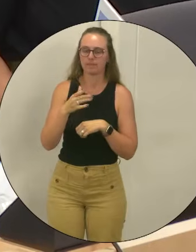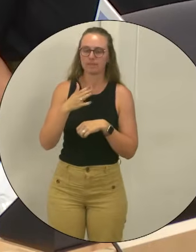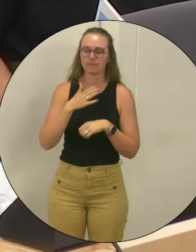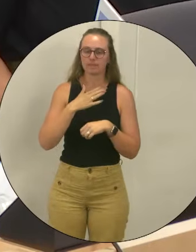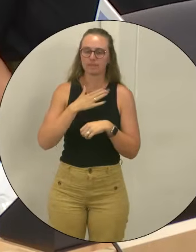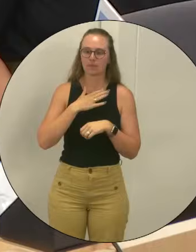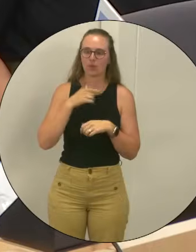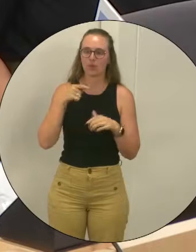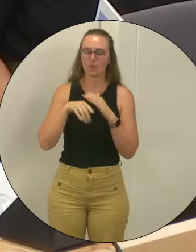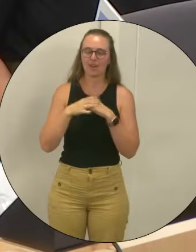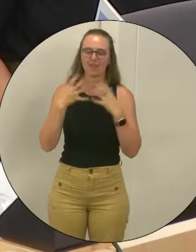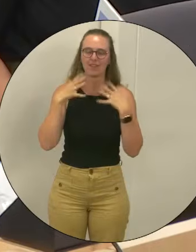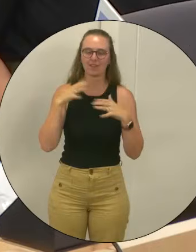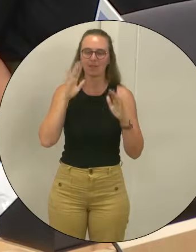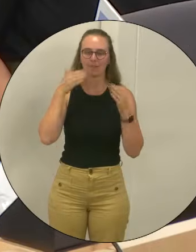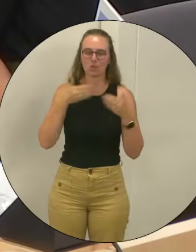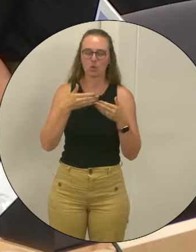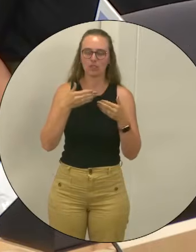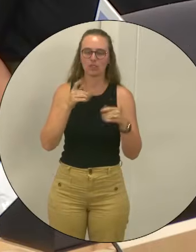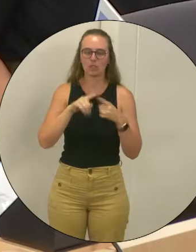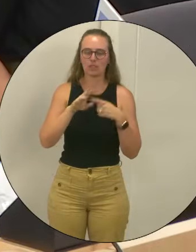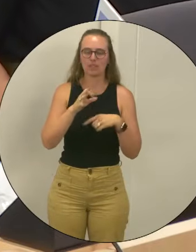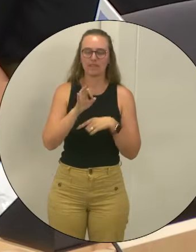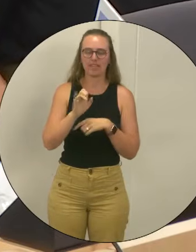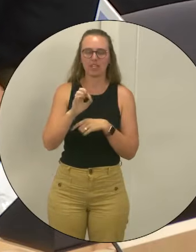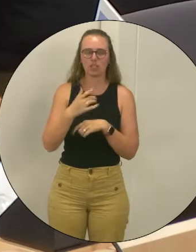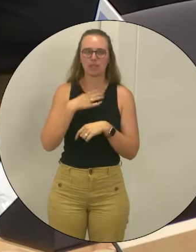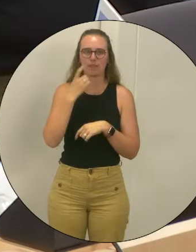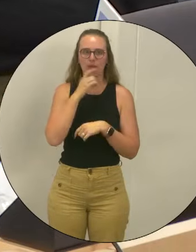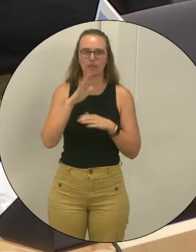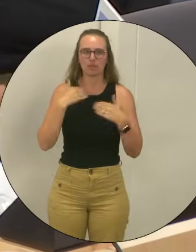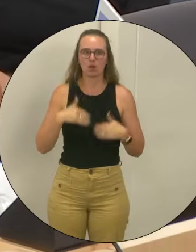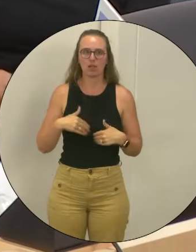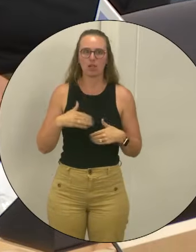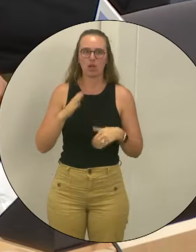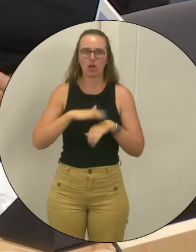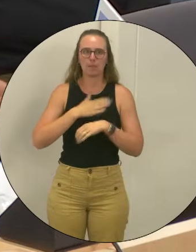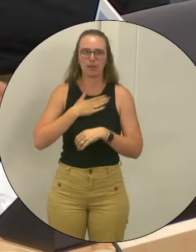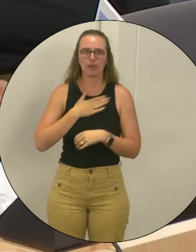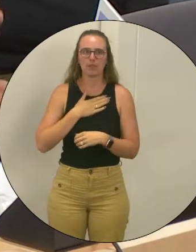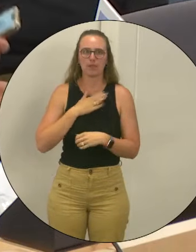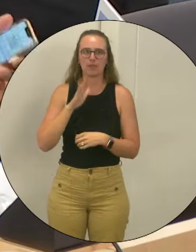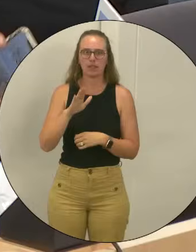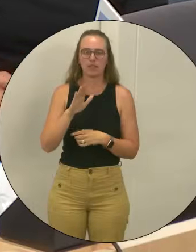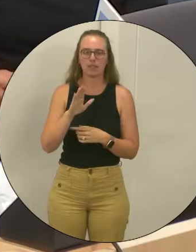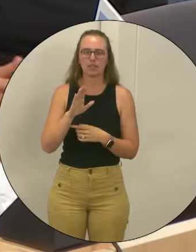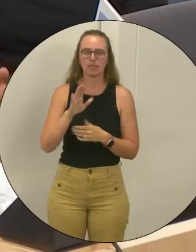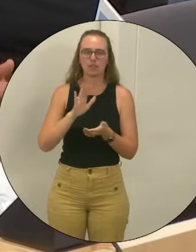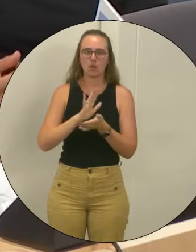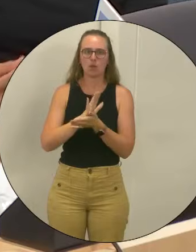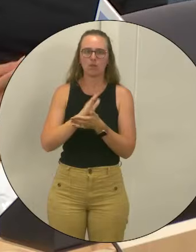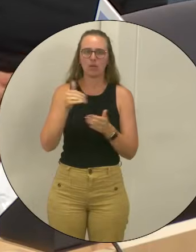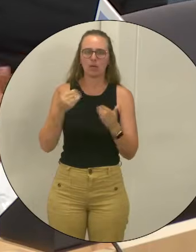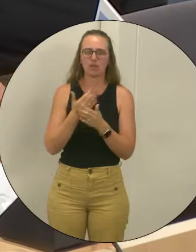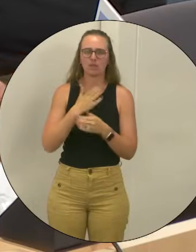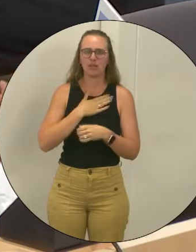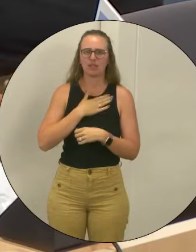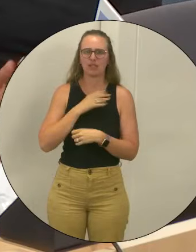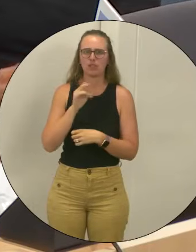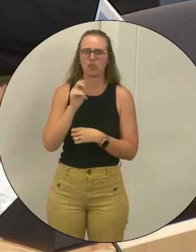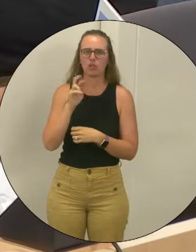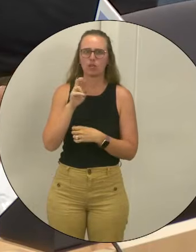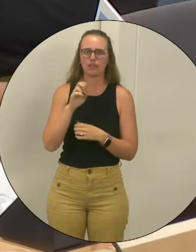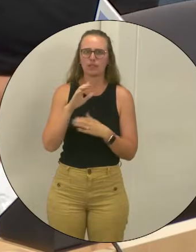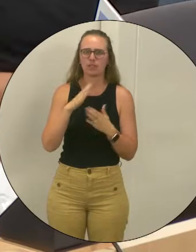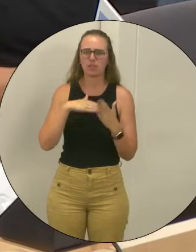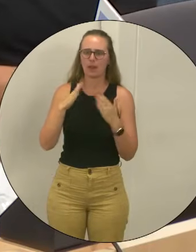through my veins, and my focus narrowed to his fingers, his mouth, his body on mine. His palm pushed against the bundle of nerves at the